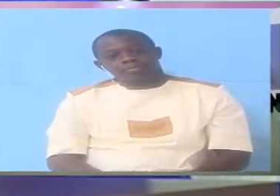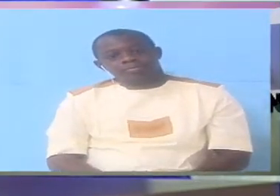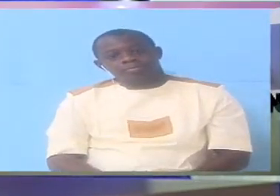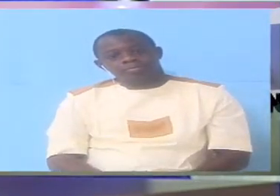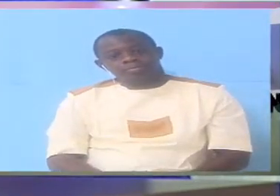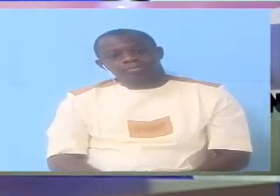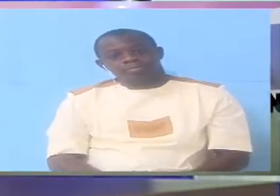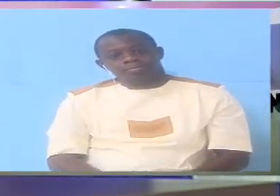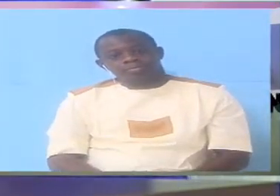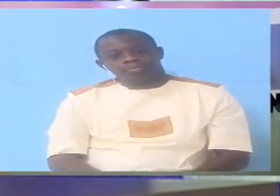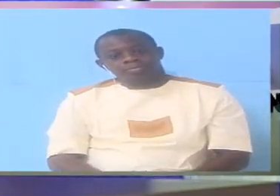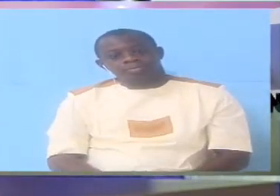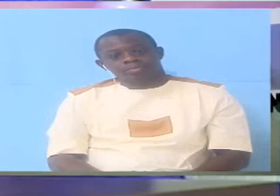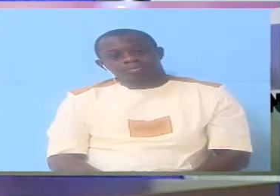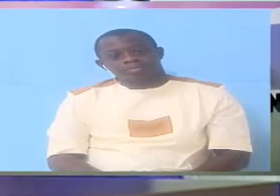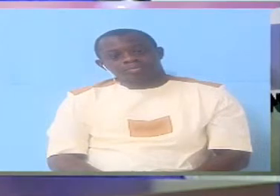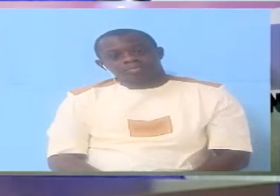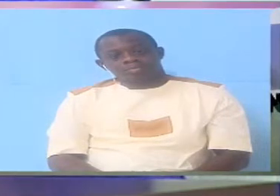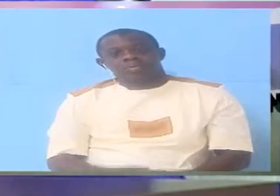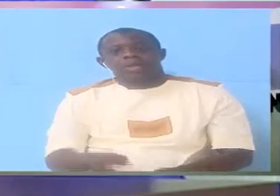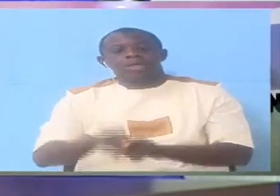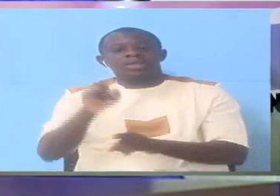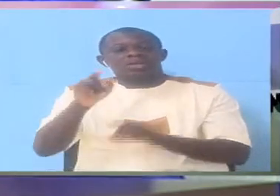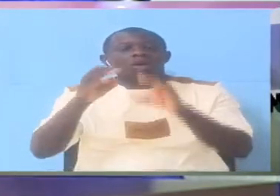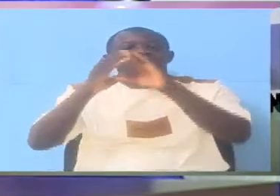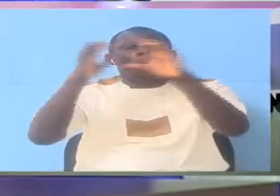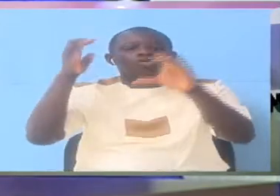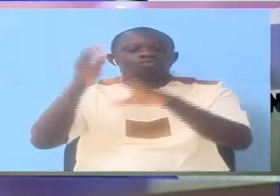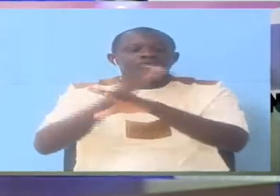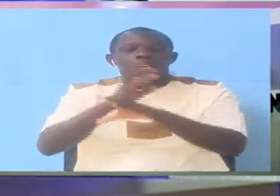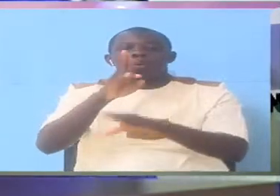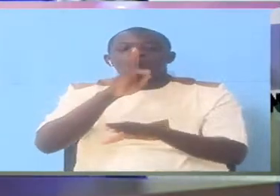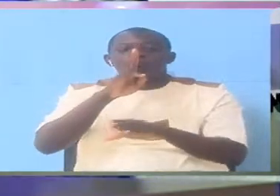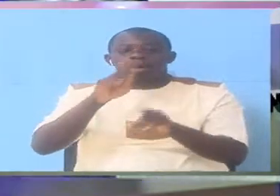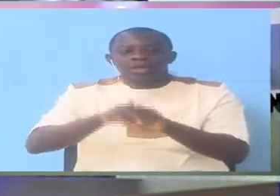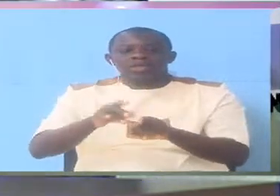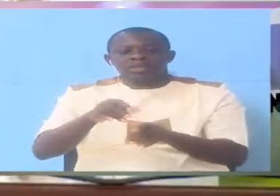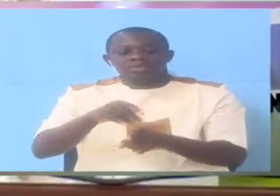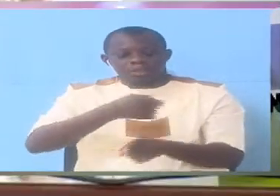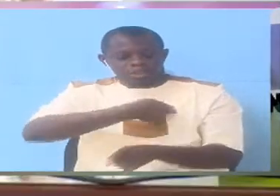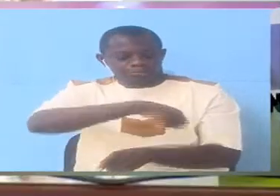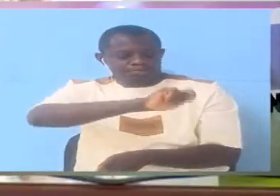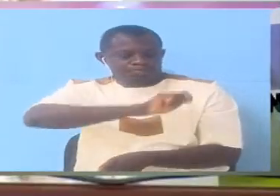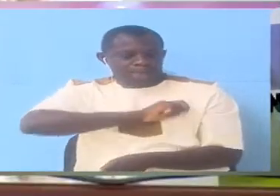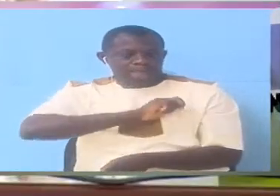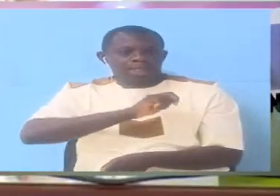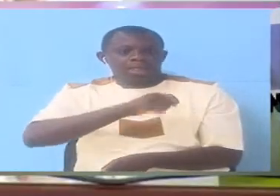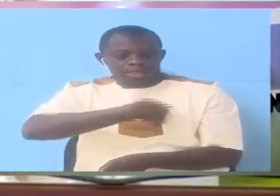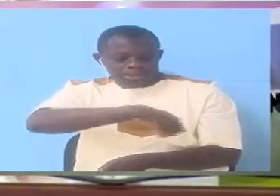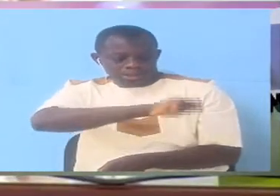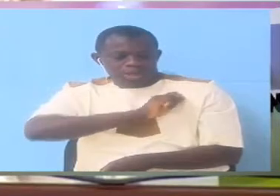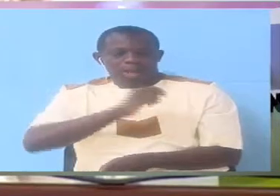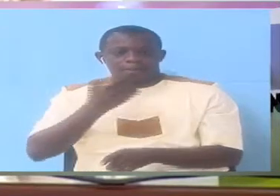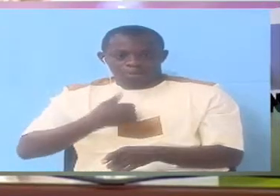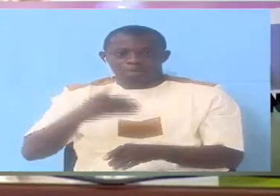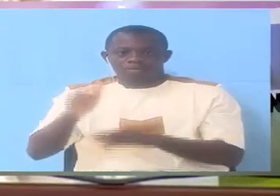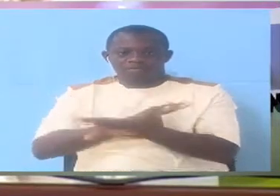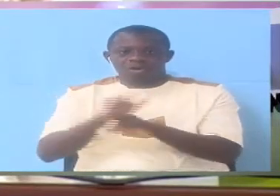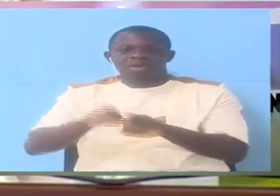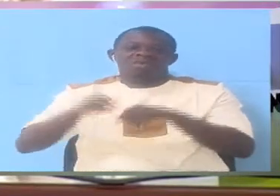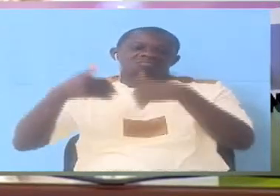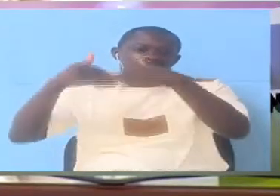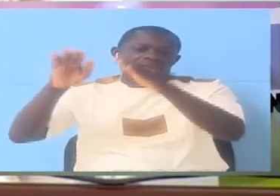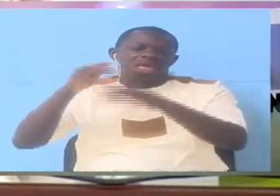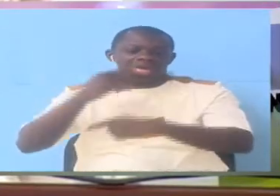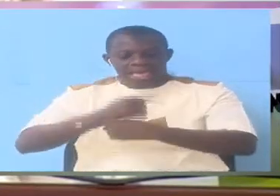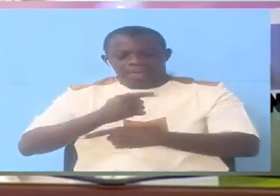Spanish Gambia. If I have not forgotten, these buses were the benches that were donated by the Spanish government to the